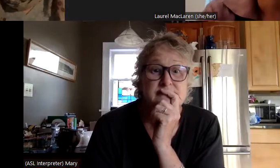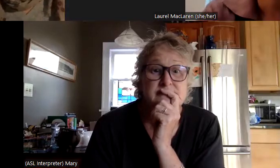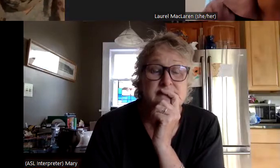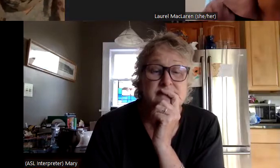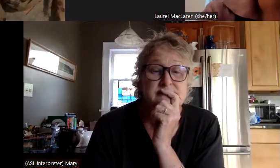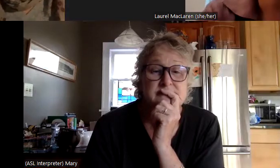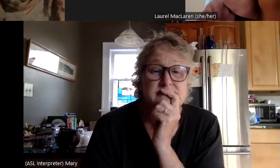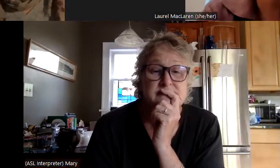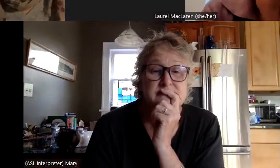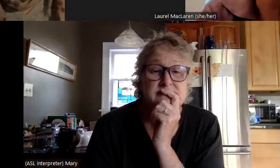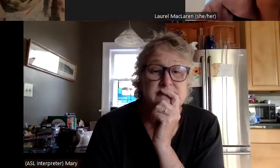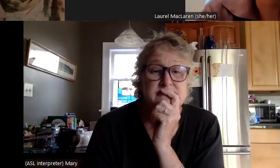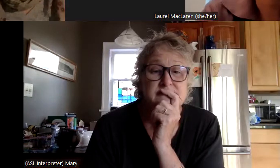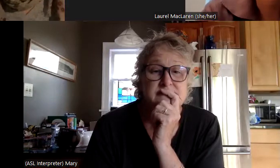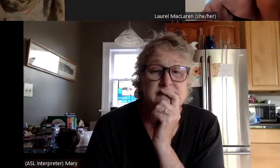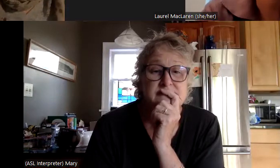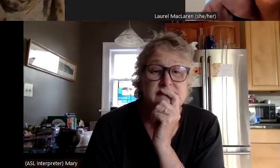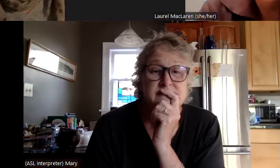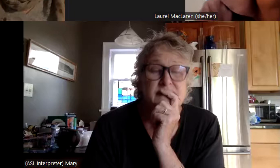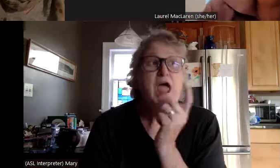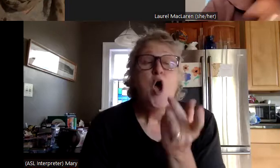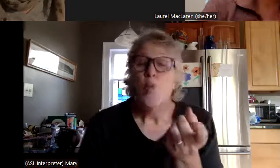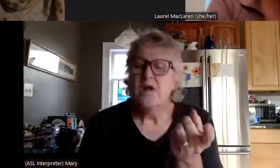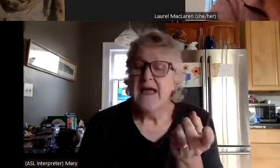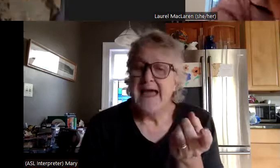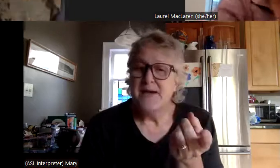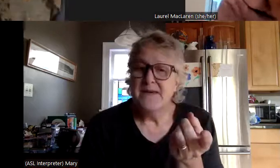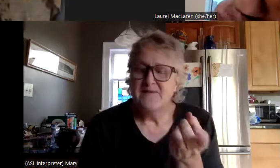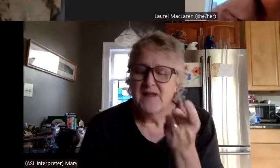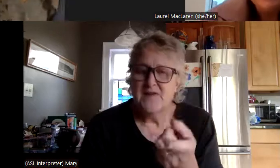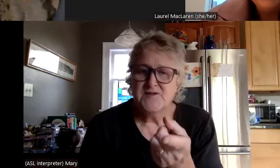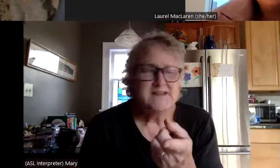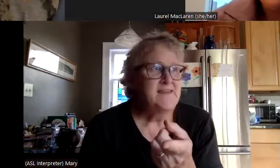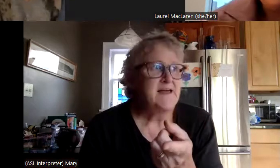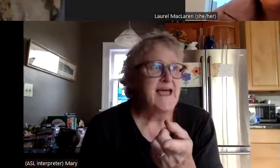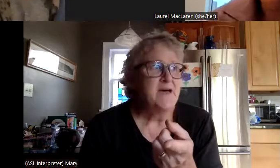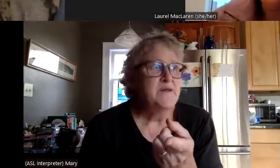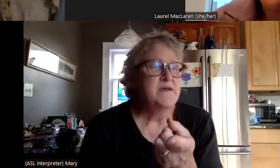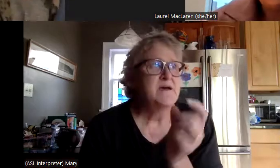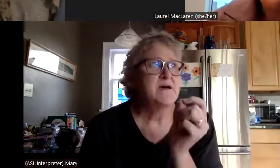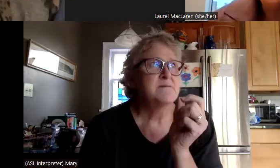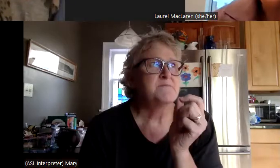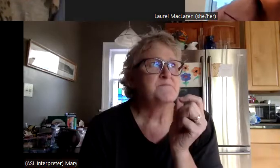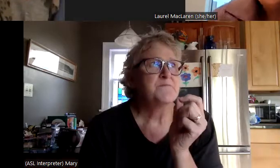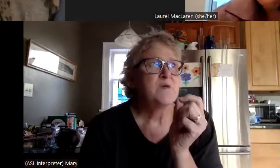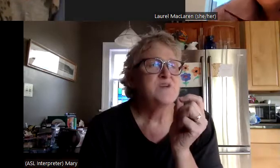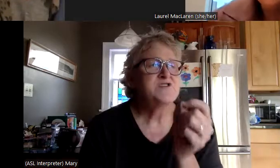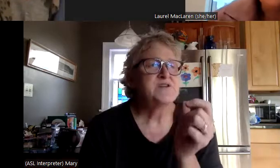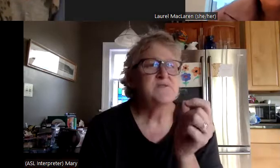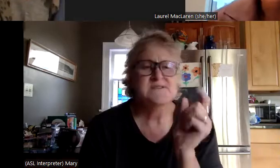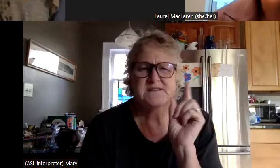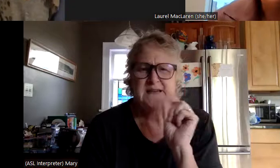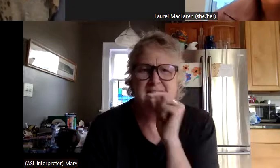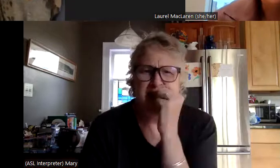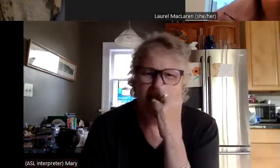just walk by it. This is That's 1978. what I Well, Abby, now that you say that, And Abby, And when once she